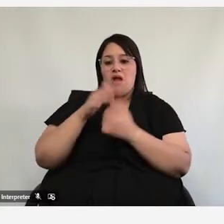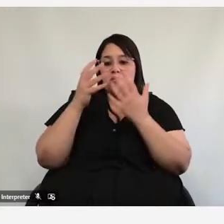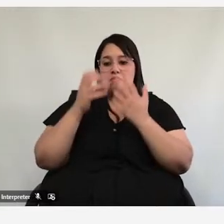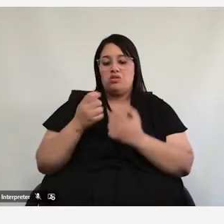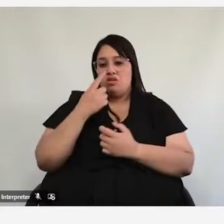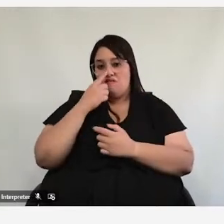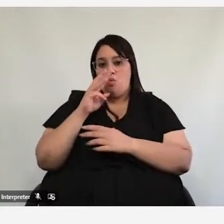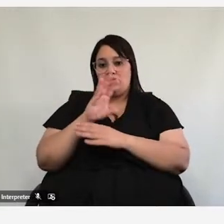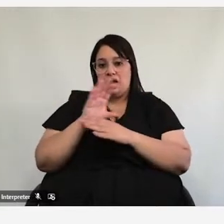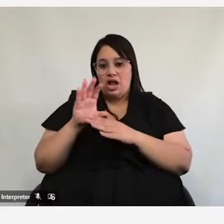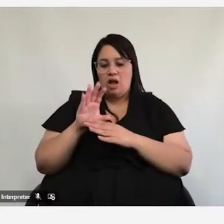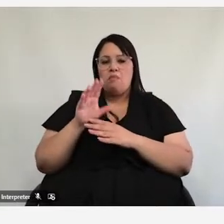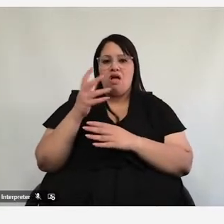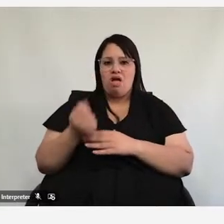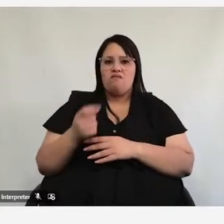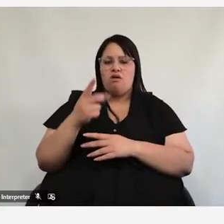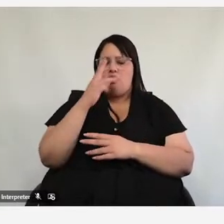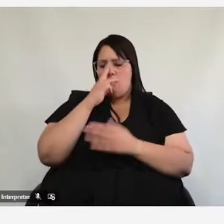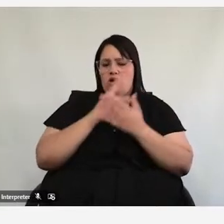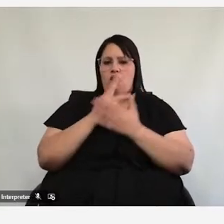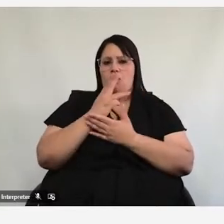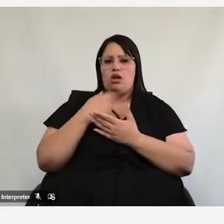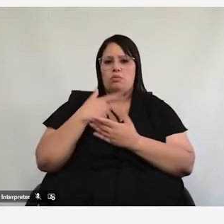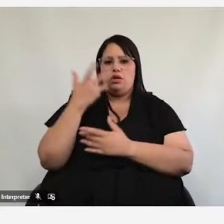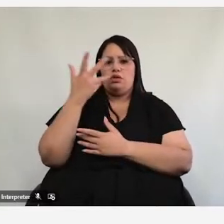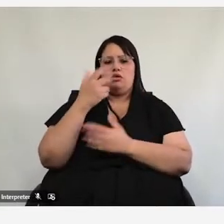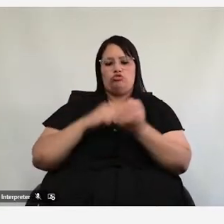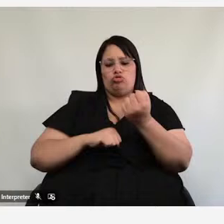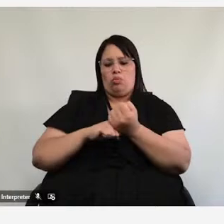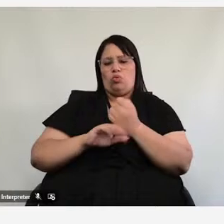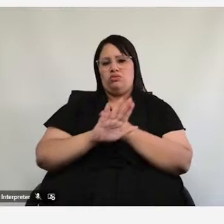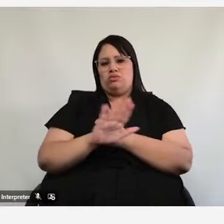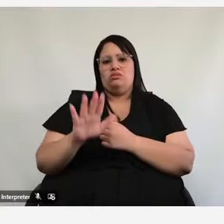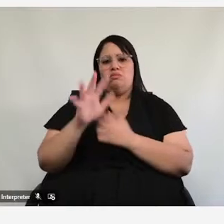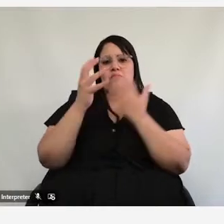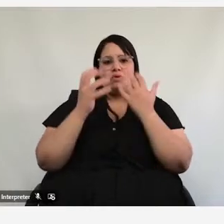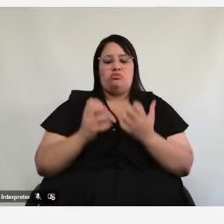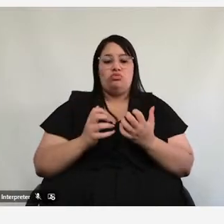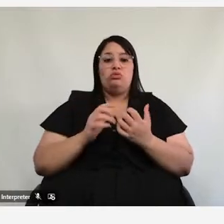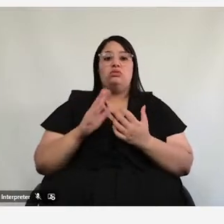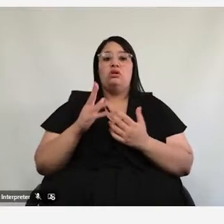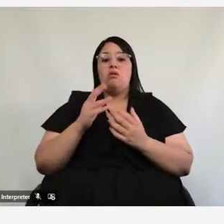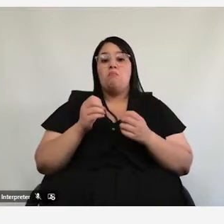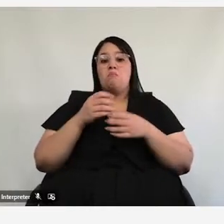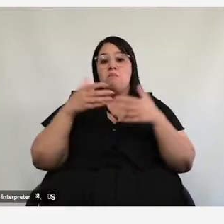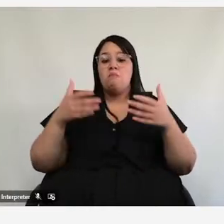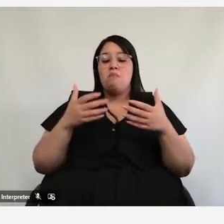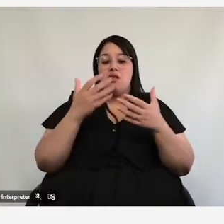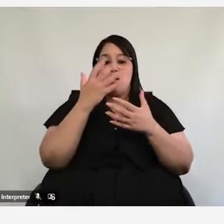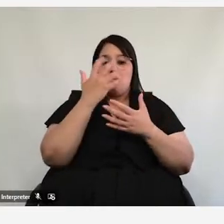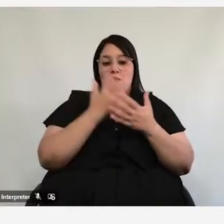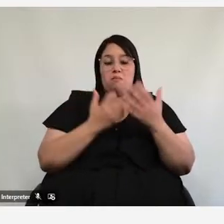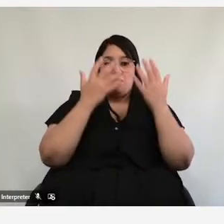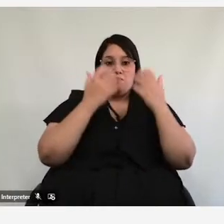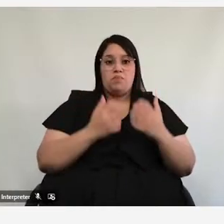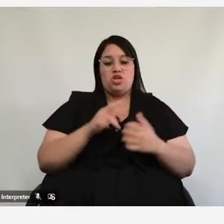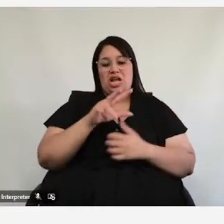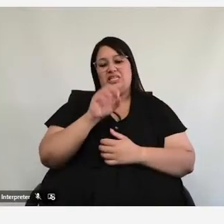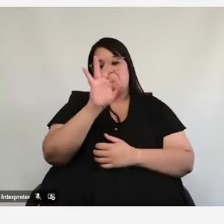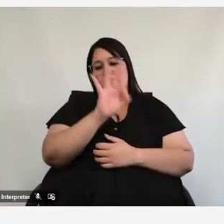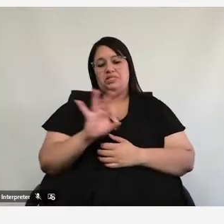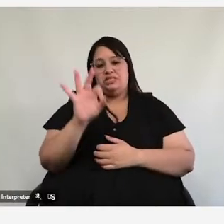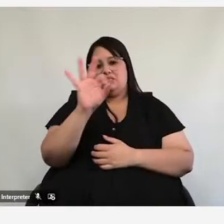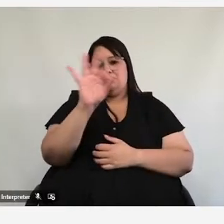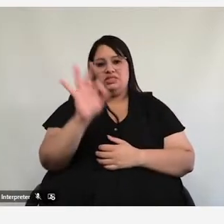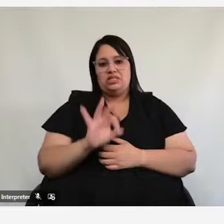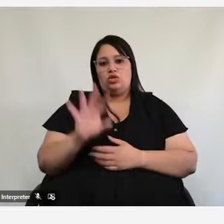Western Cape, it is an absolute honor to be speaking in support of this budget. The bulk of the budget, around 80% of the total